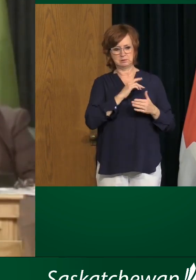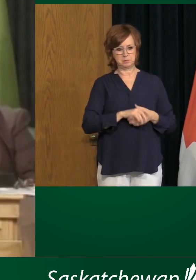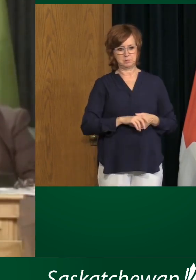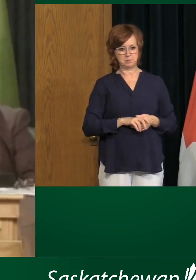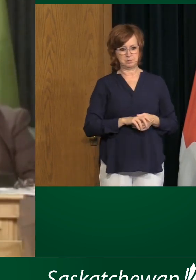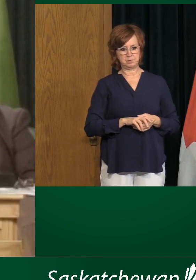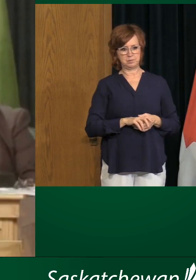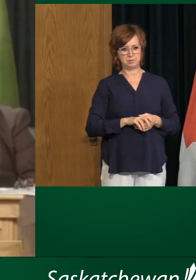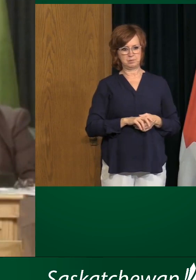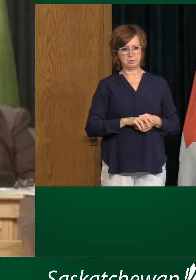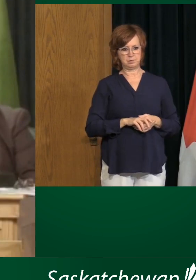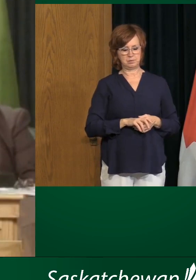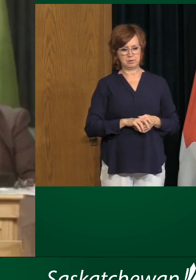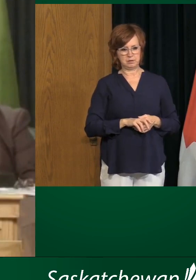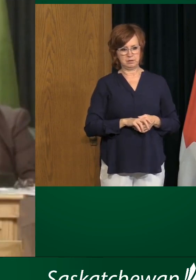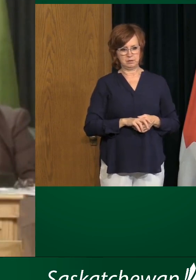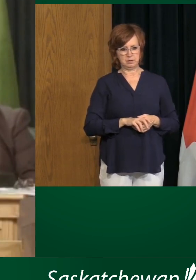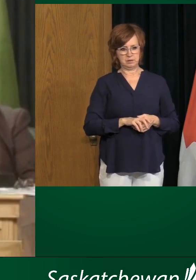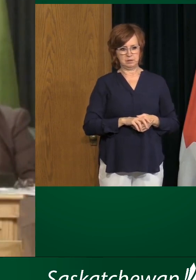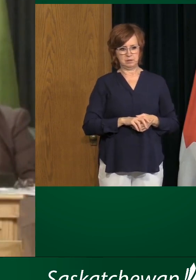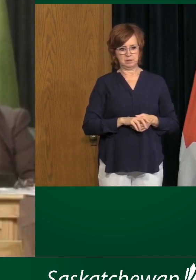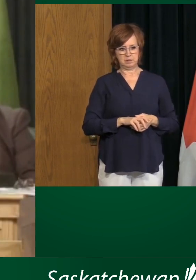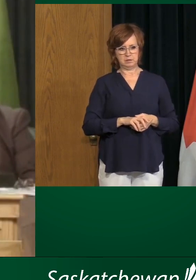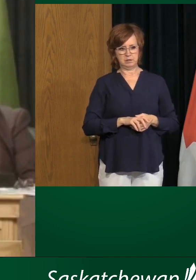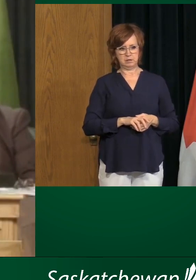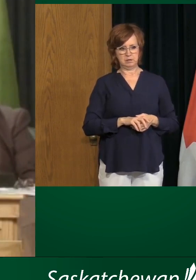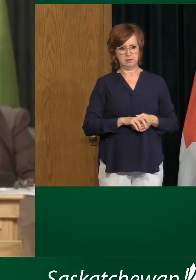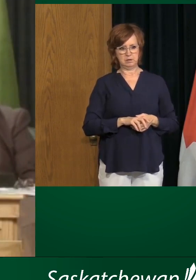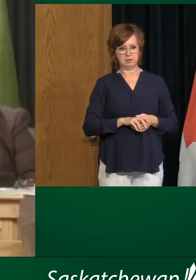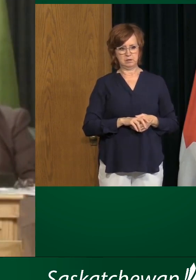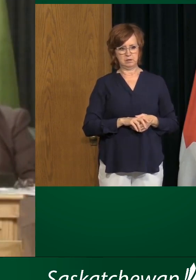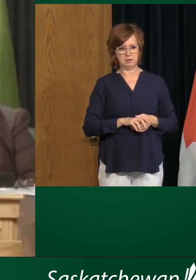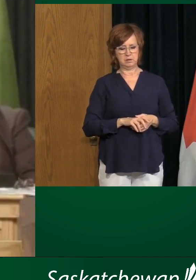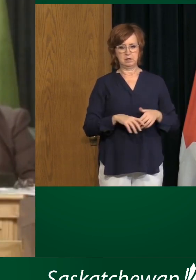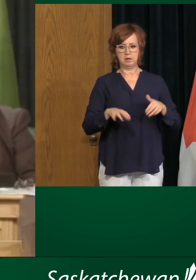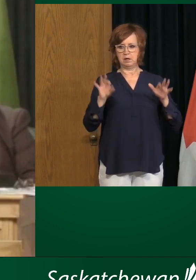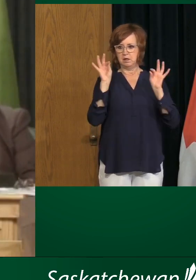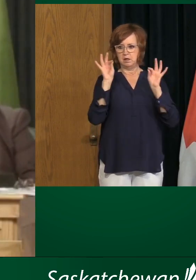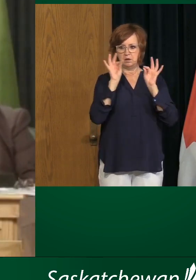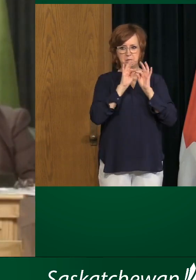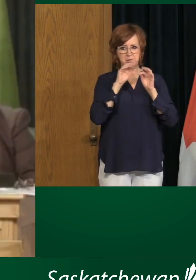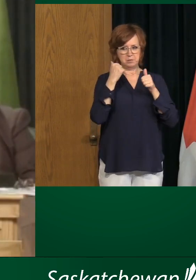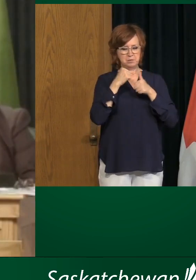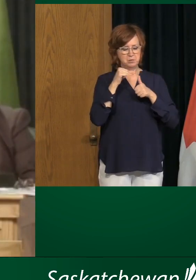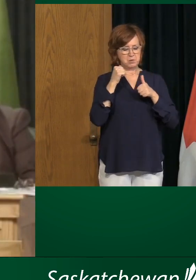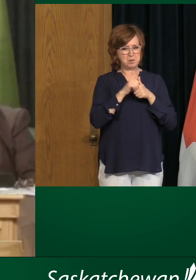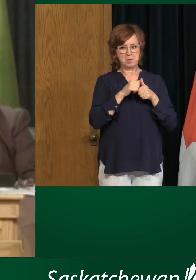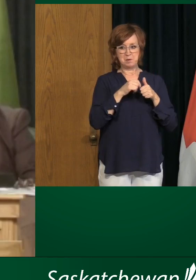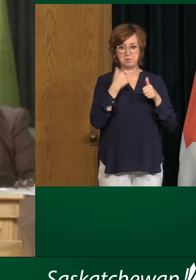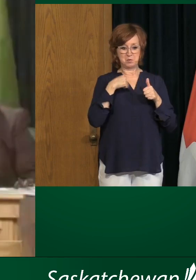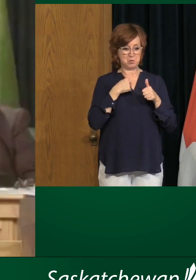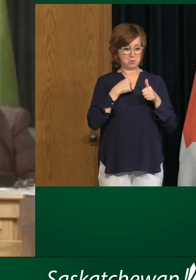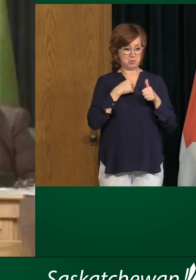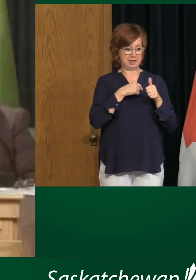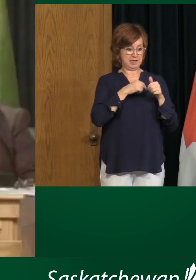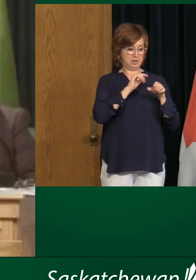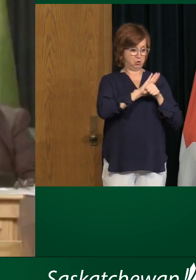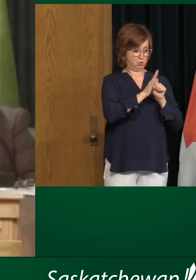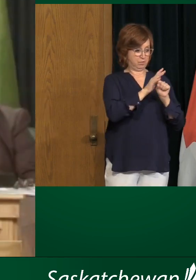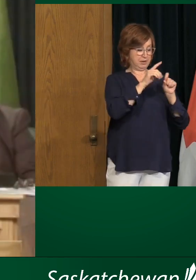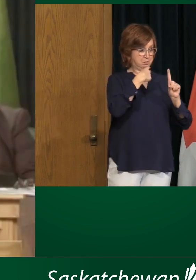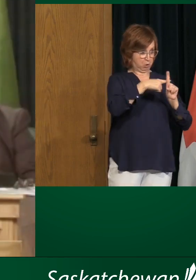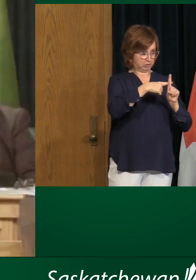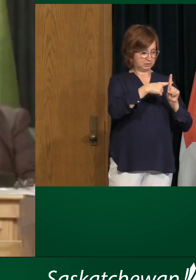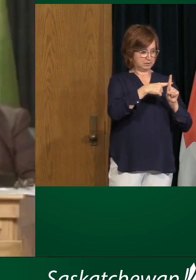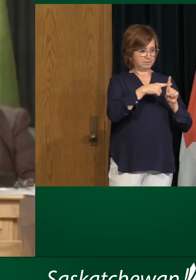that have been infected over the last couple of weeks. So the thing to remember with COVID is we're always playing catch up with respect to where we identify new cases.